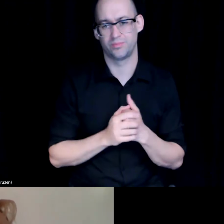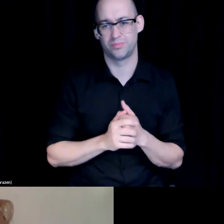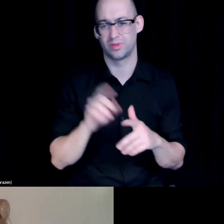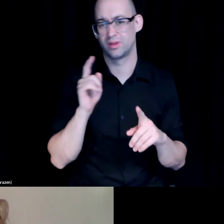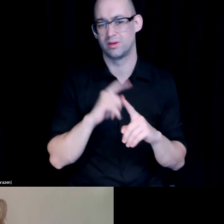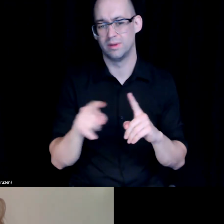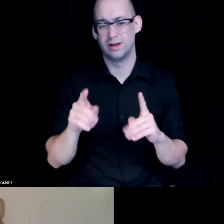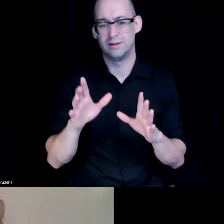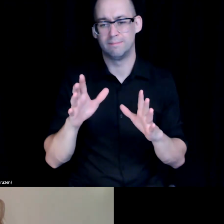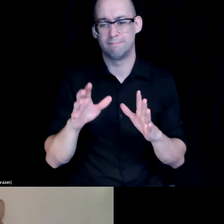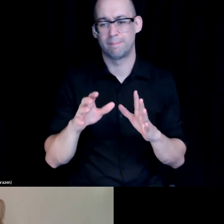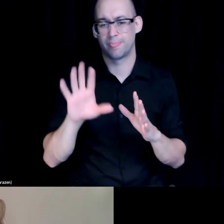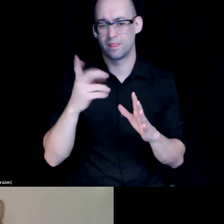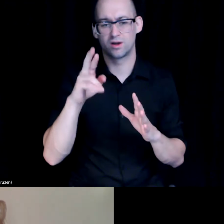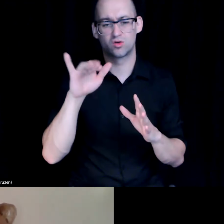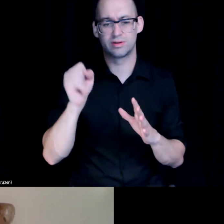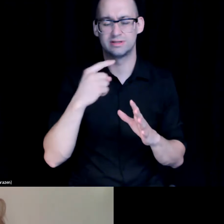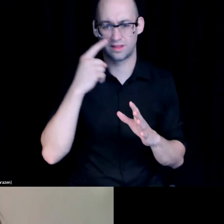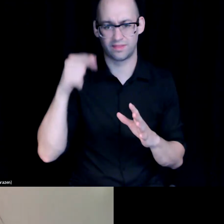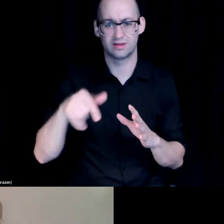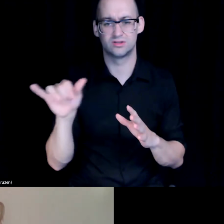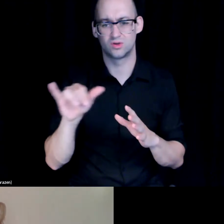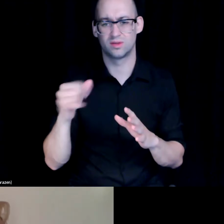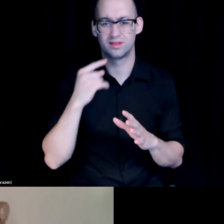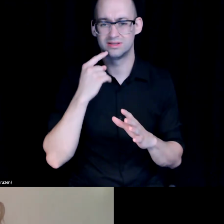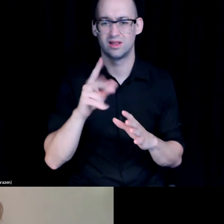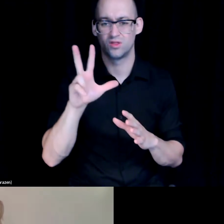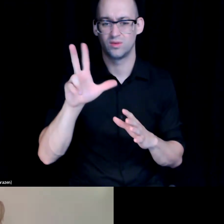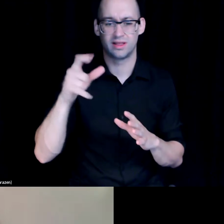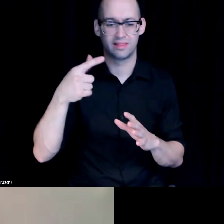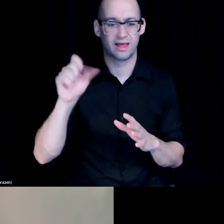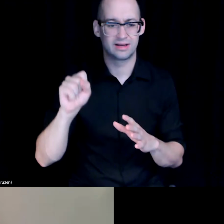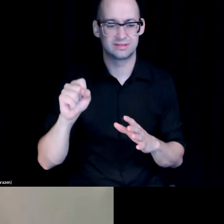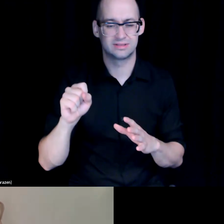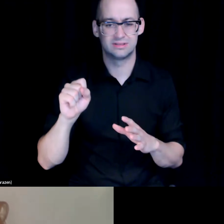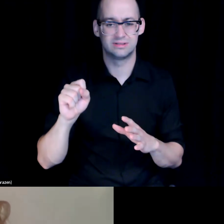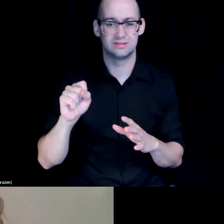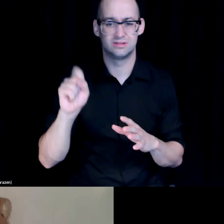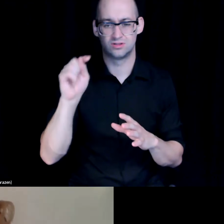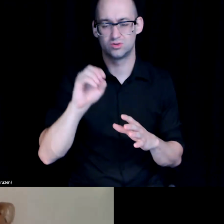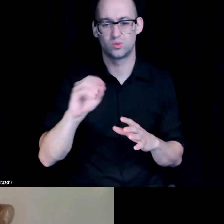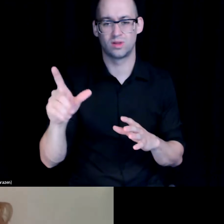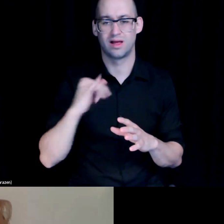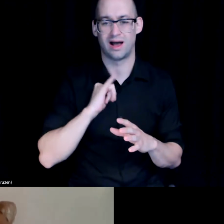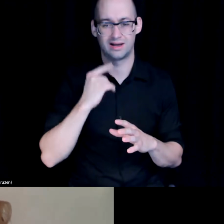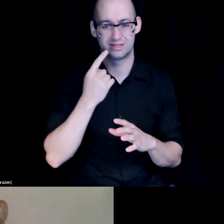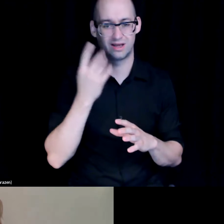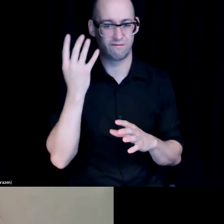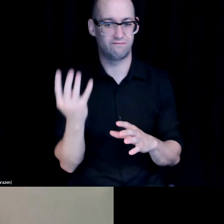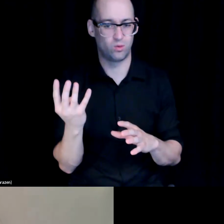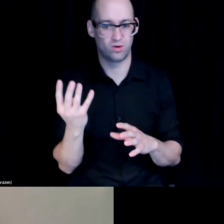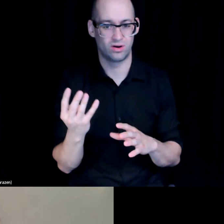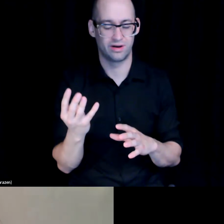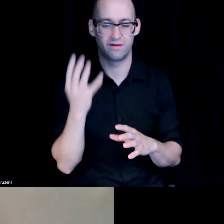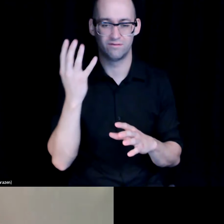Chris mentioned this as well. They say 3 legs of the stool, and he's saying the seat. That's cool. I say 4 legs of the stool, 4th